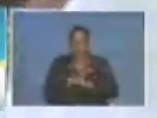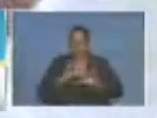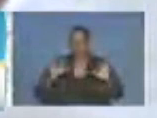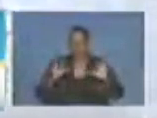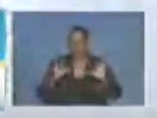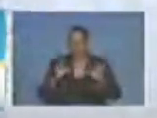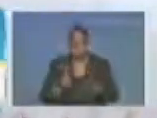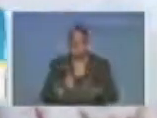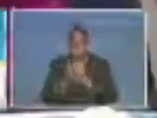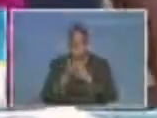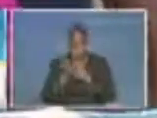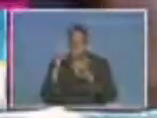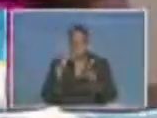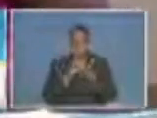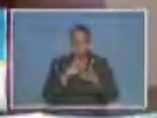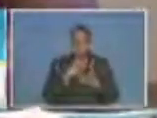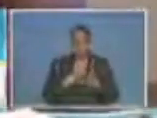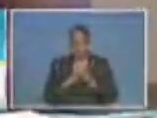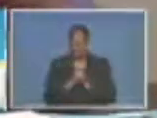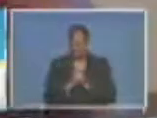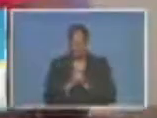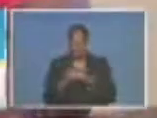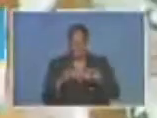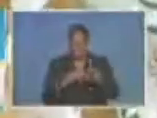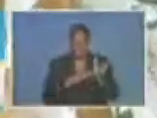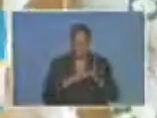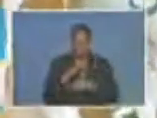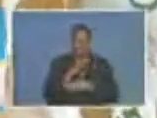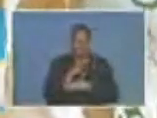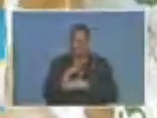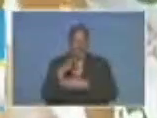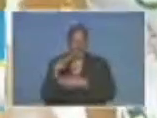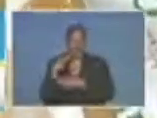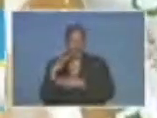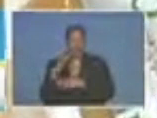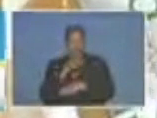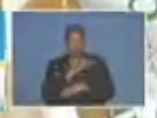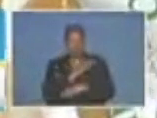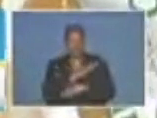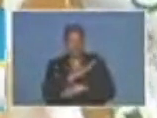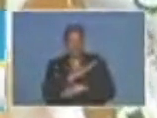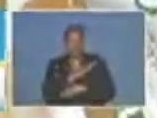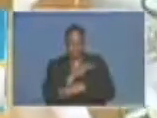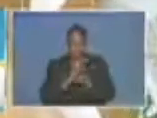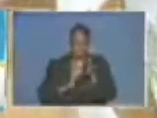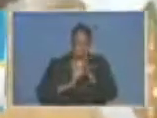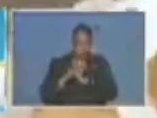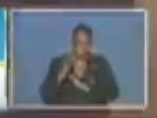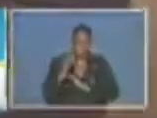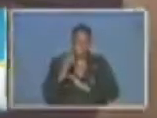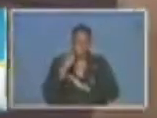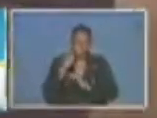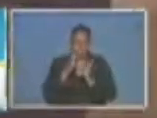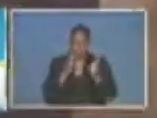to eradicate hunger, Executive Director Father James Palacios says the high cost of food due to inflation has caused a setback in